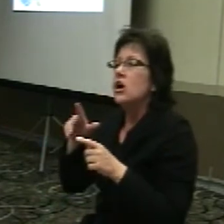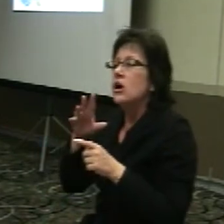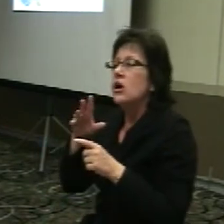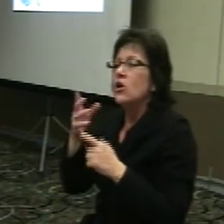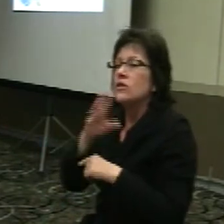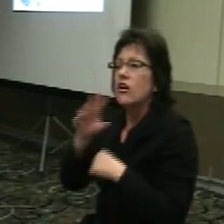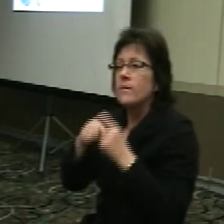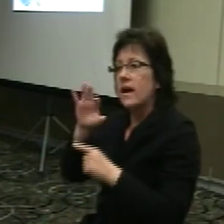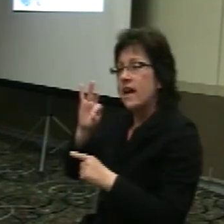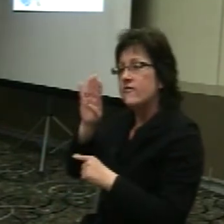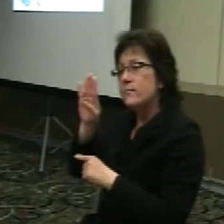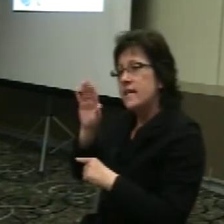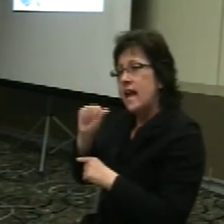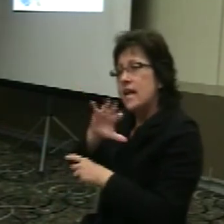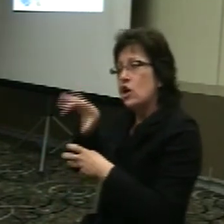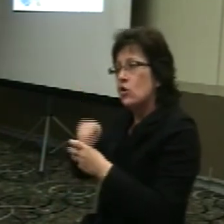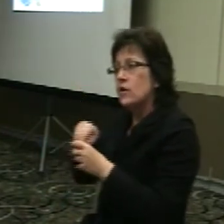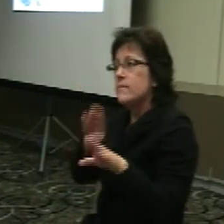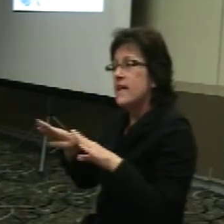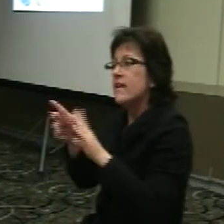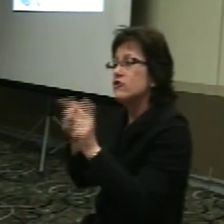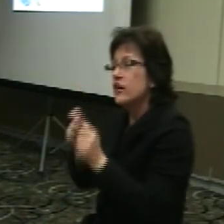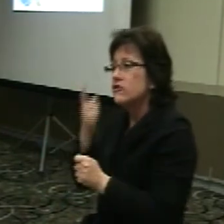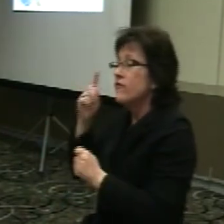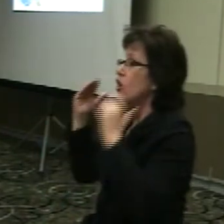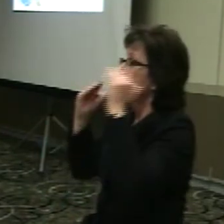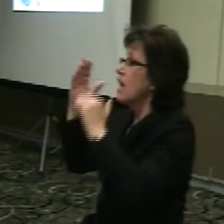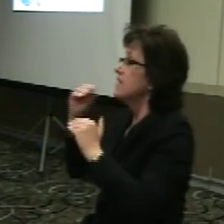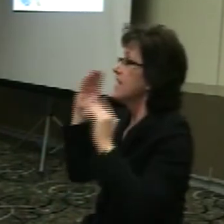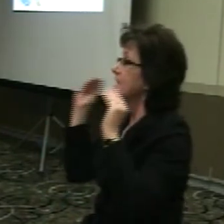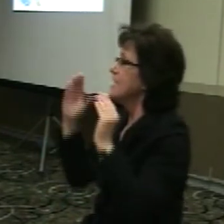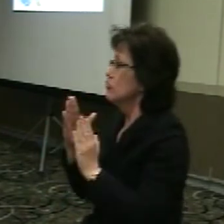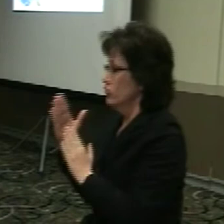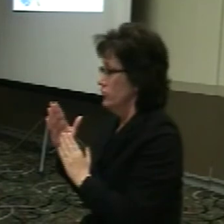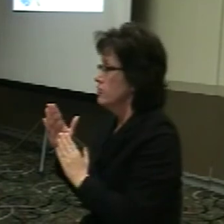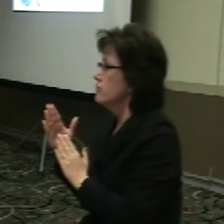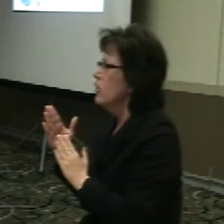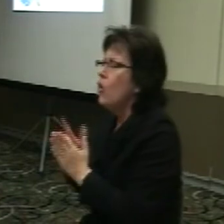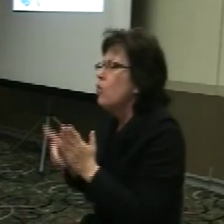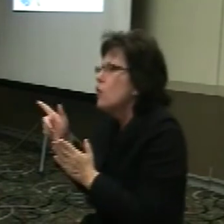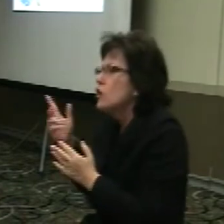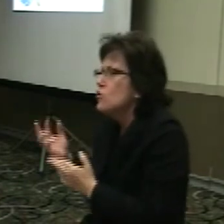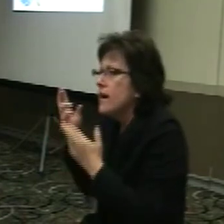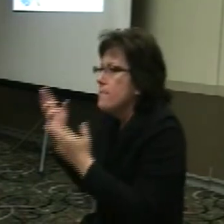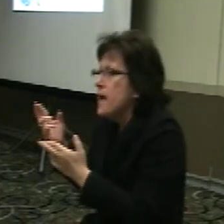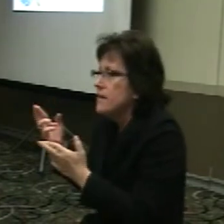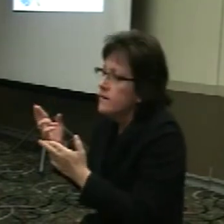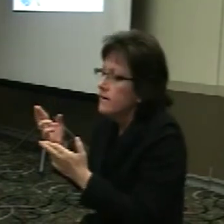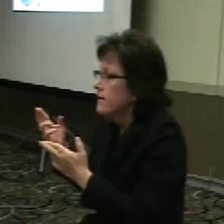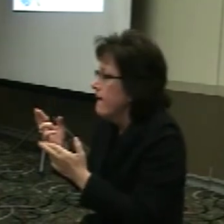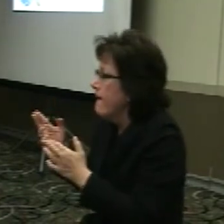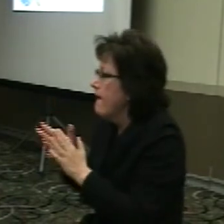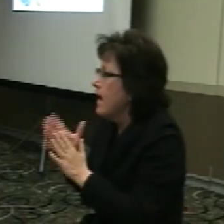including some behavior changes for adults and teachers. What do you recommend,